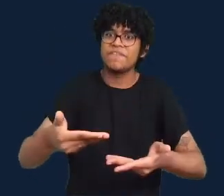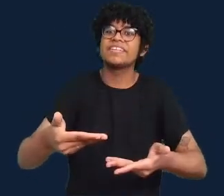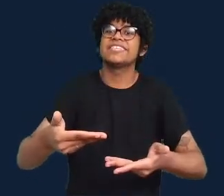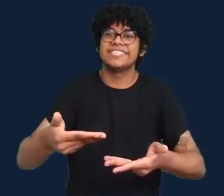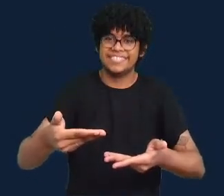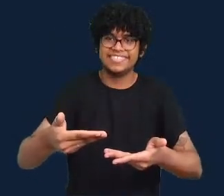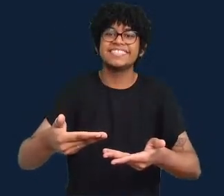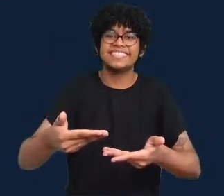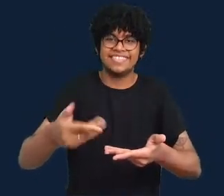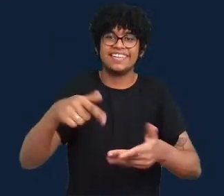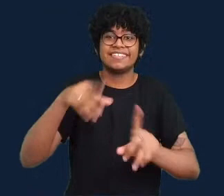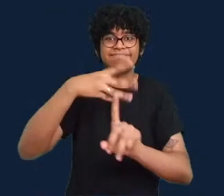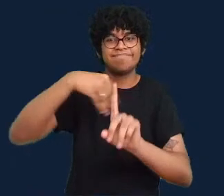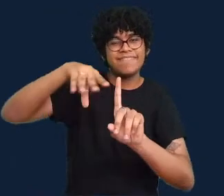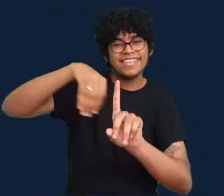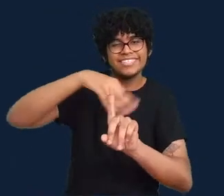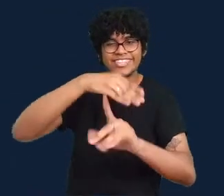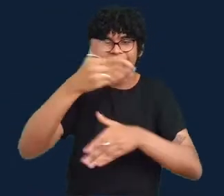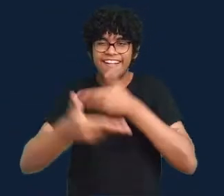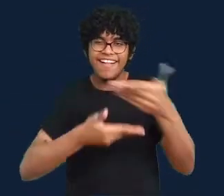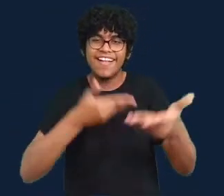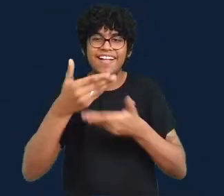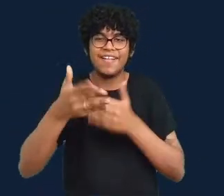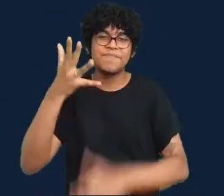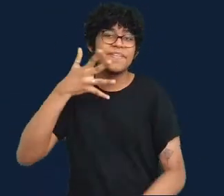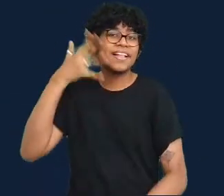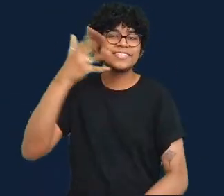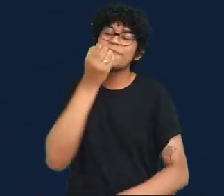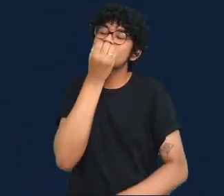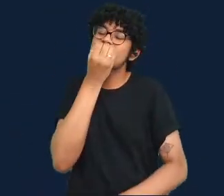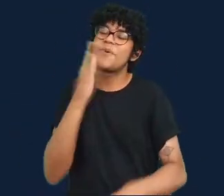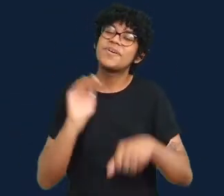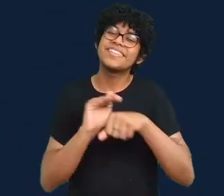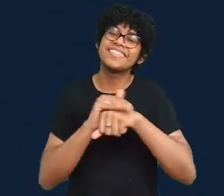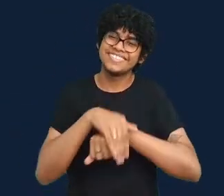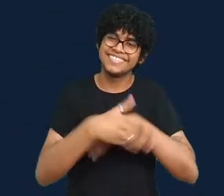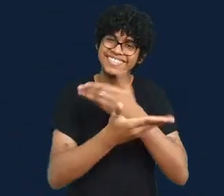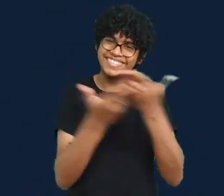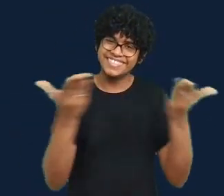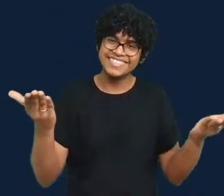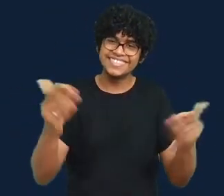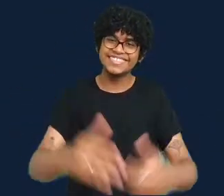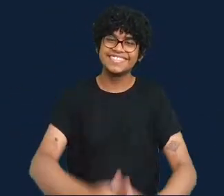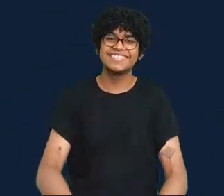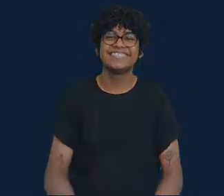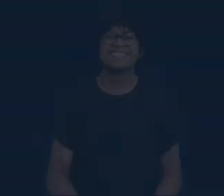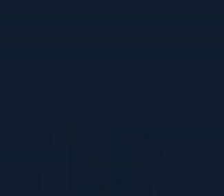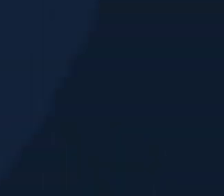Gurman. Thank you, Open Knowledge Brazil, for inviting me. Good night.